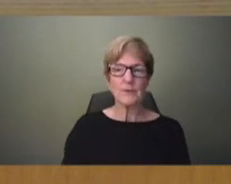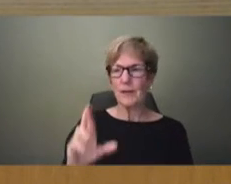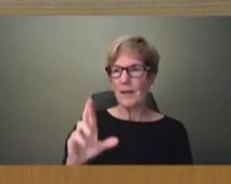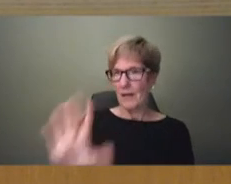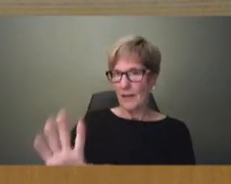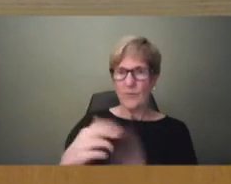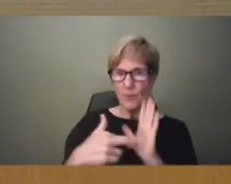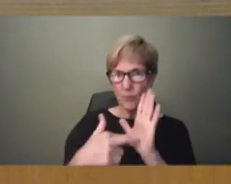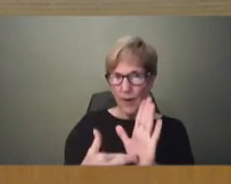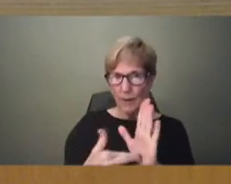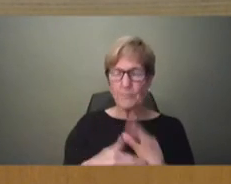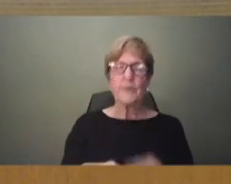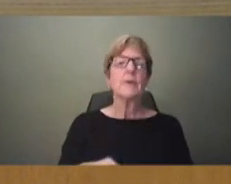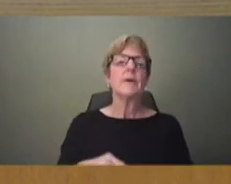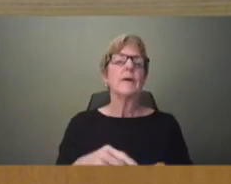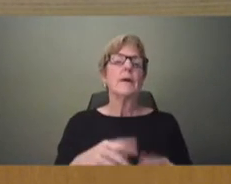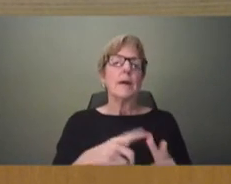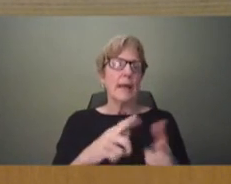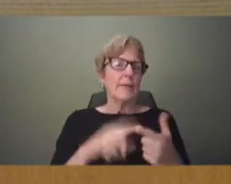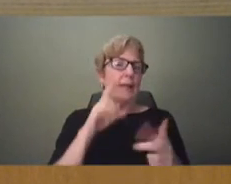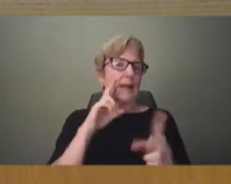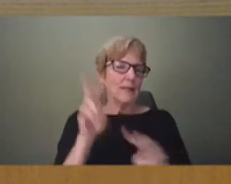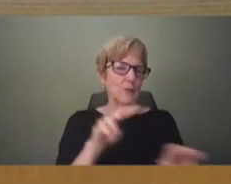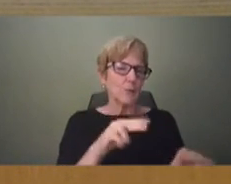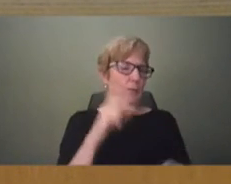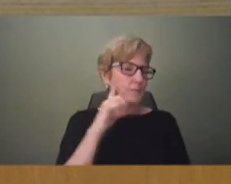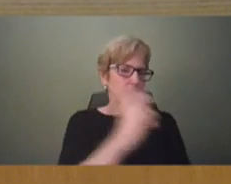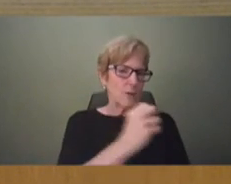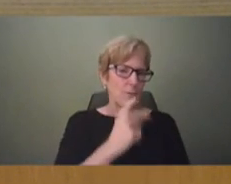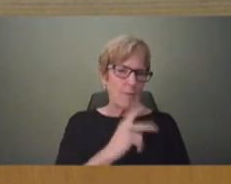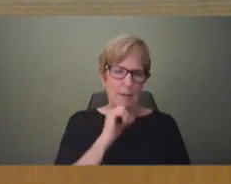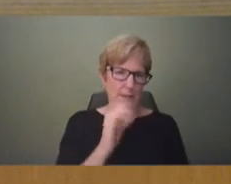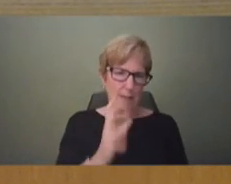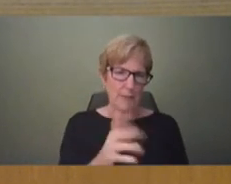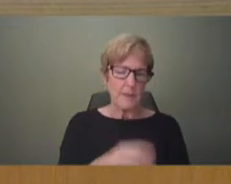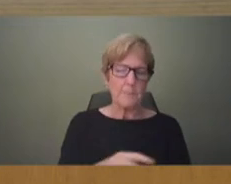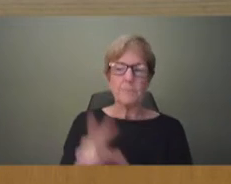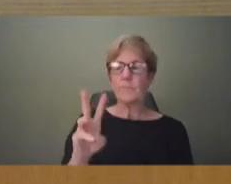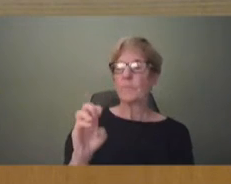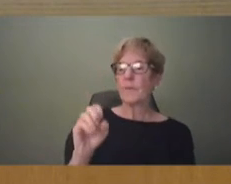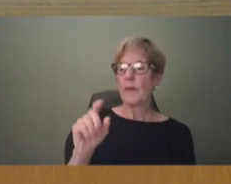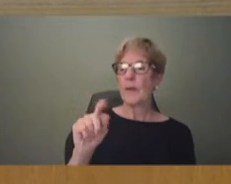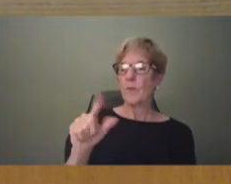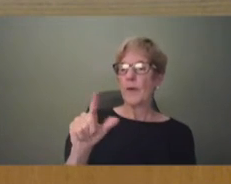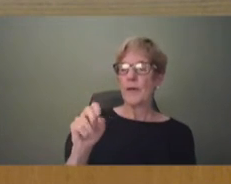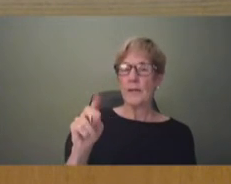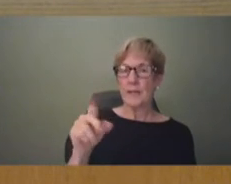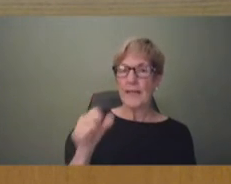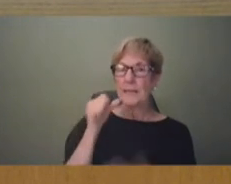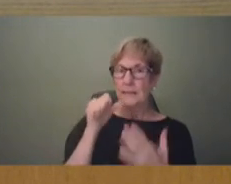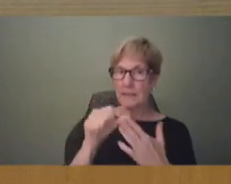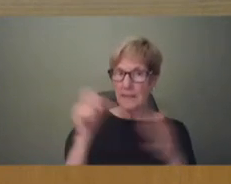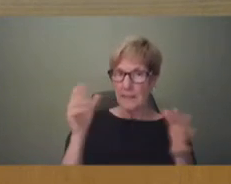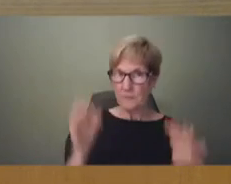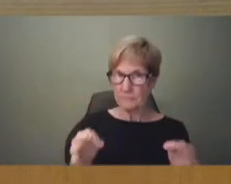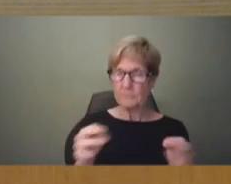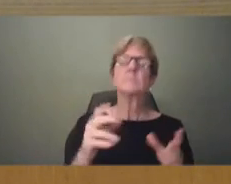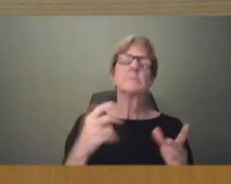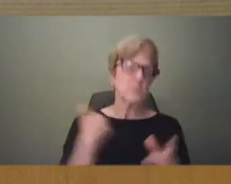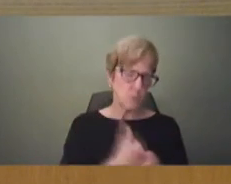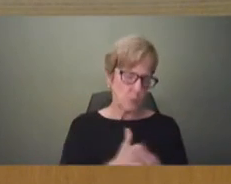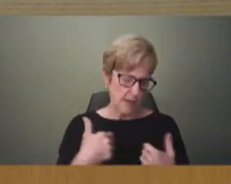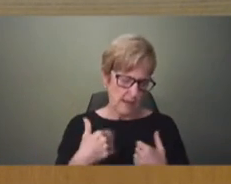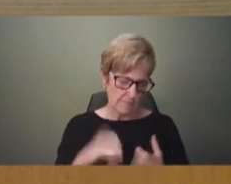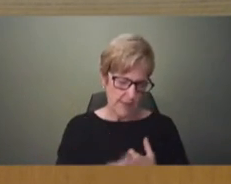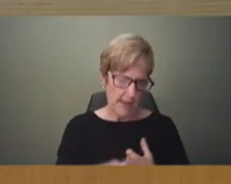the community and go on a tour never heard back uh Wetlands determination letter we we do have that and